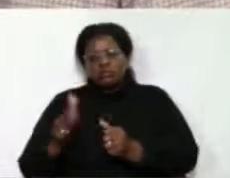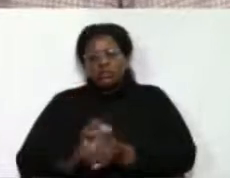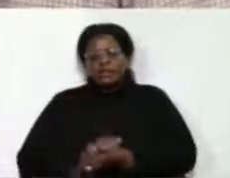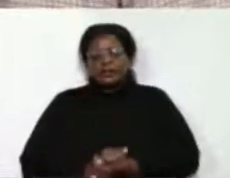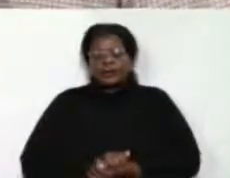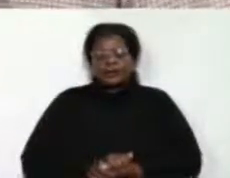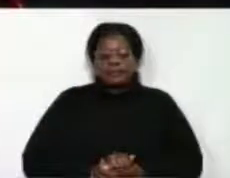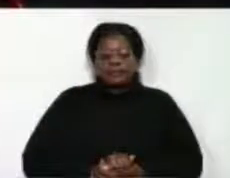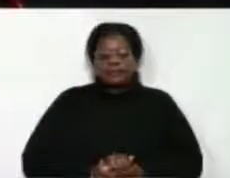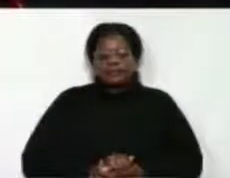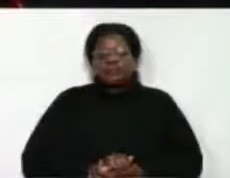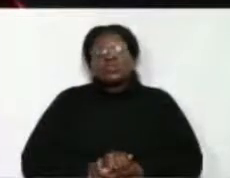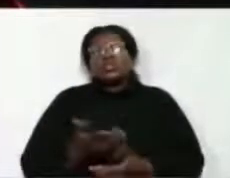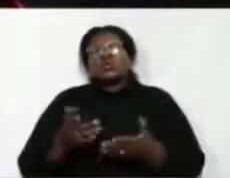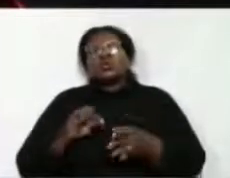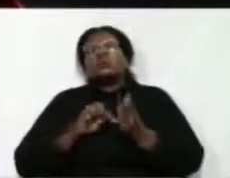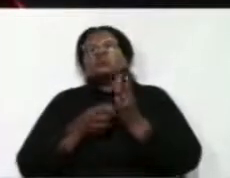necessarily,